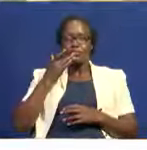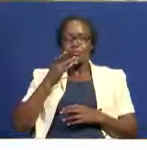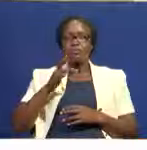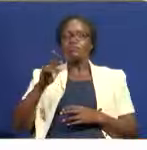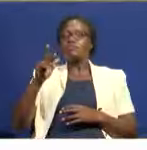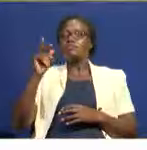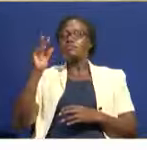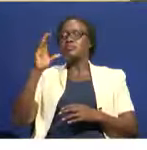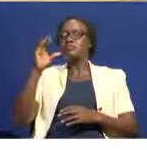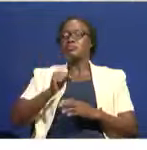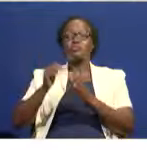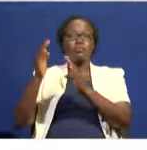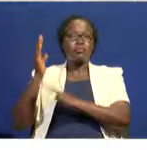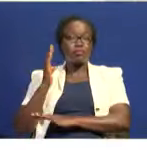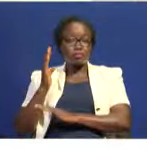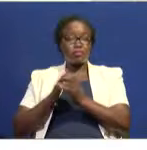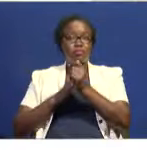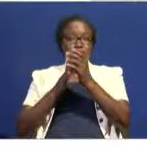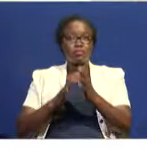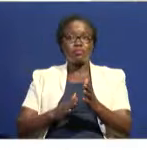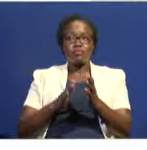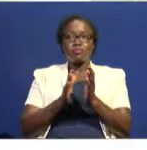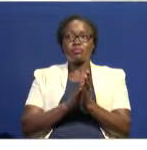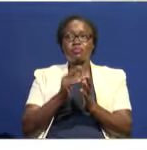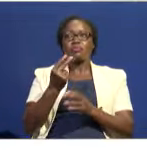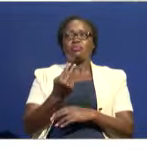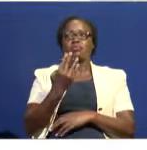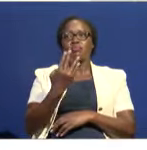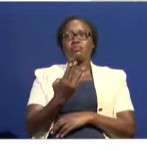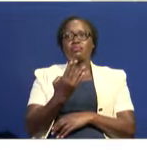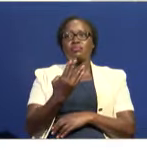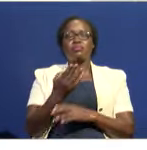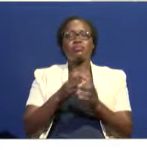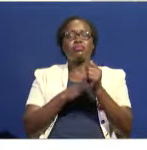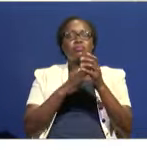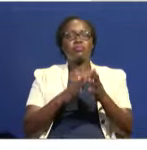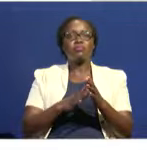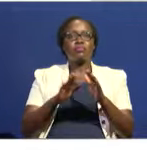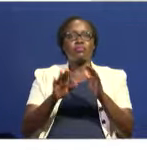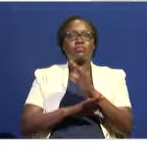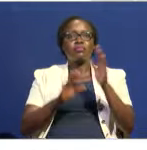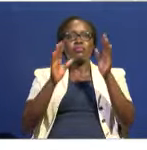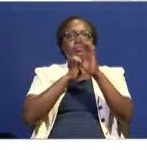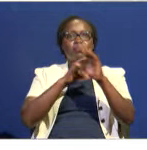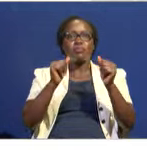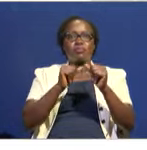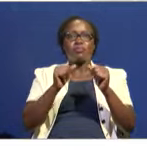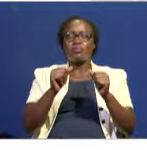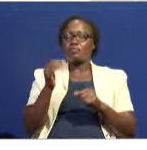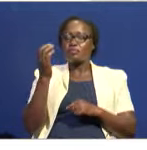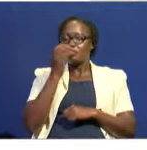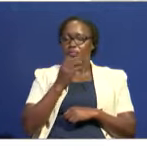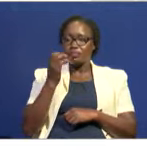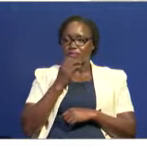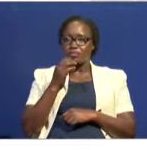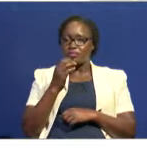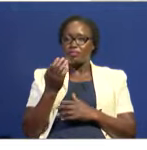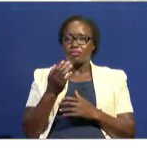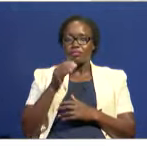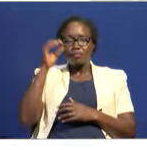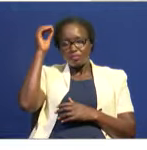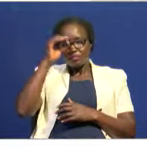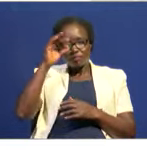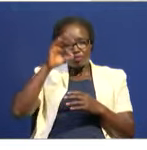Kindiki as their kingpin, and 24.9% prefer the deputy president Rigathi Gachagua. This is according to an opinion poll conducted